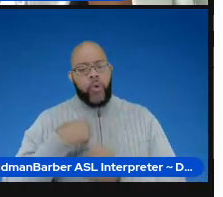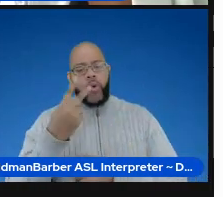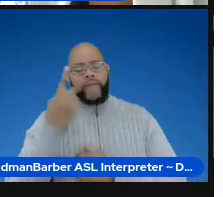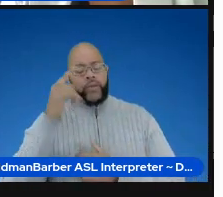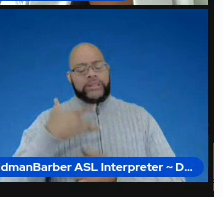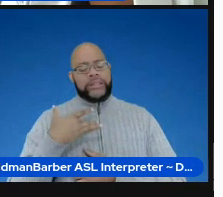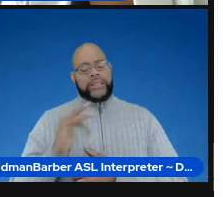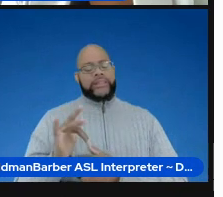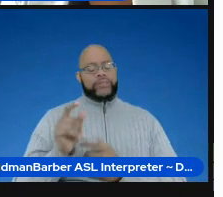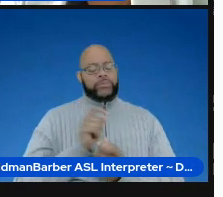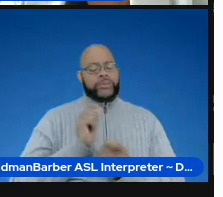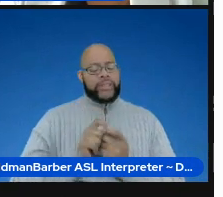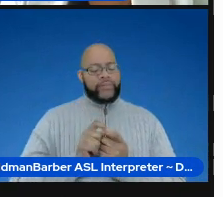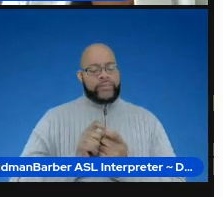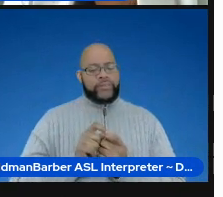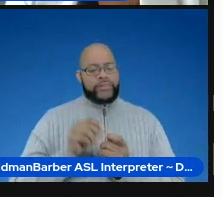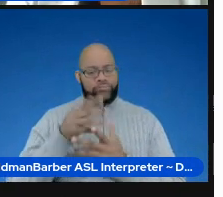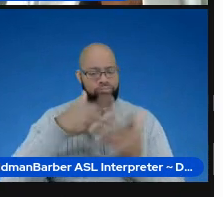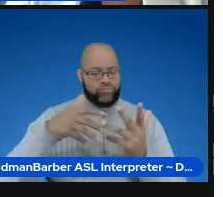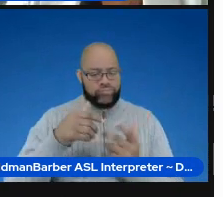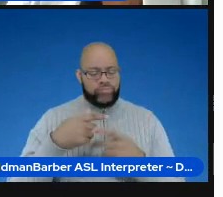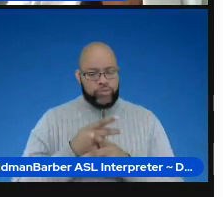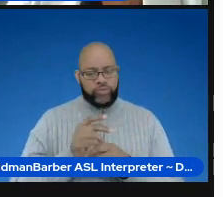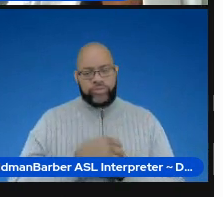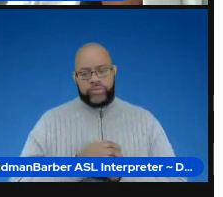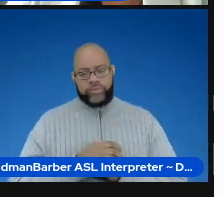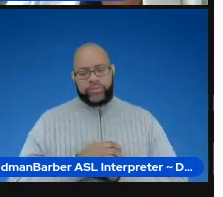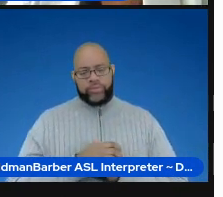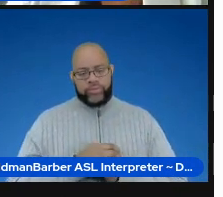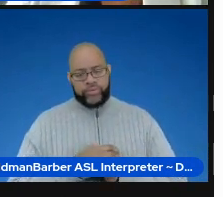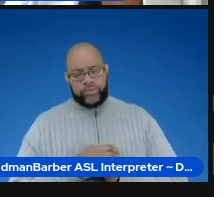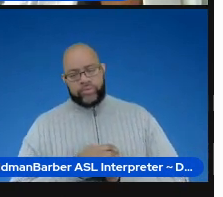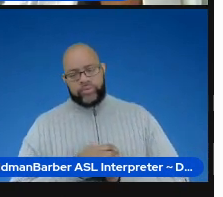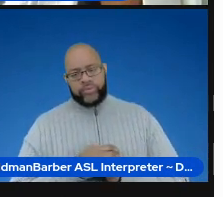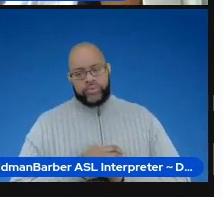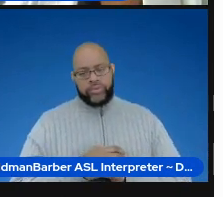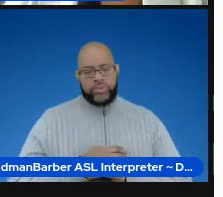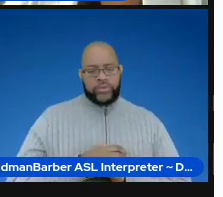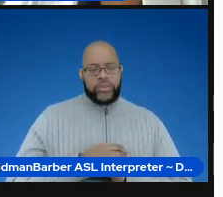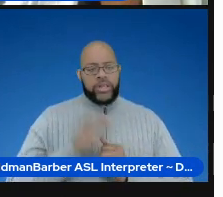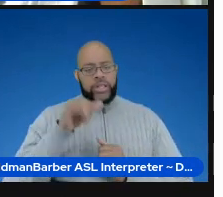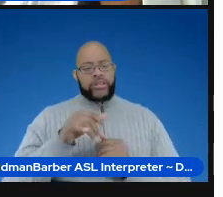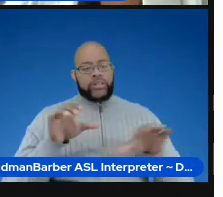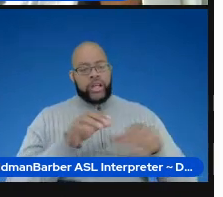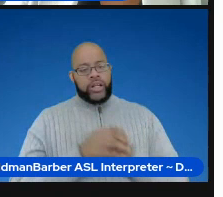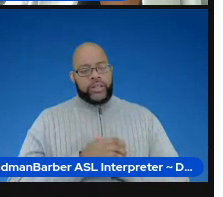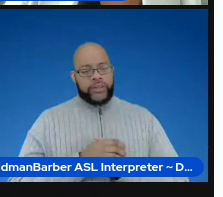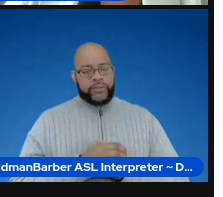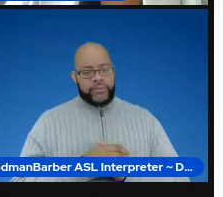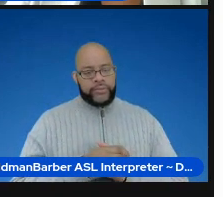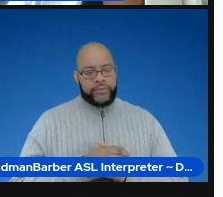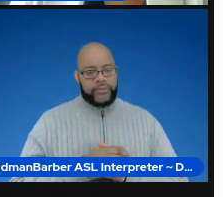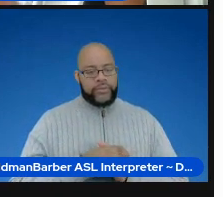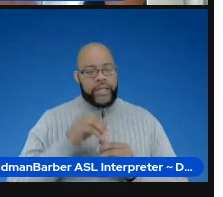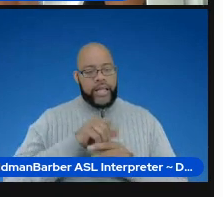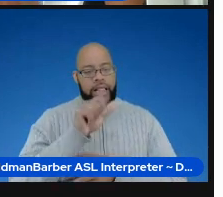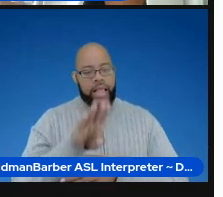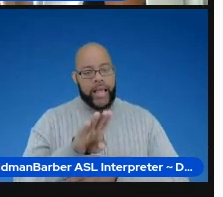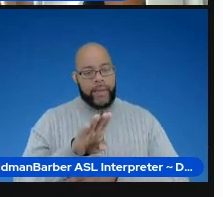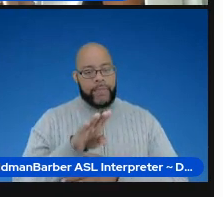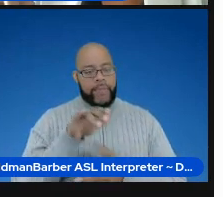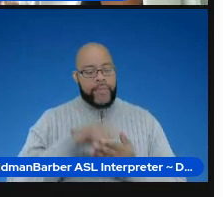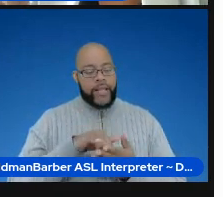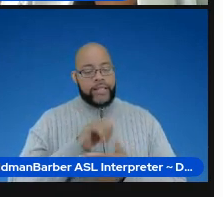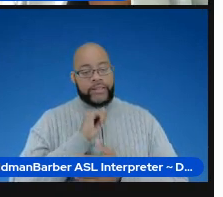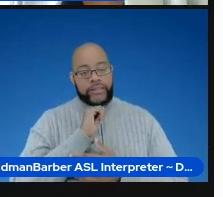sensitivity, specificity, interoperator reproducibility. And these were conducted in a lab, which is